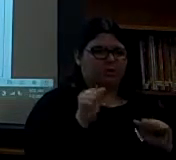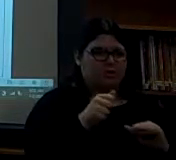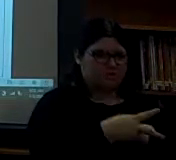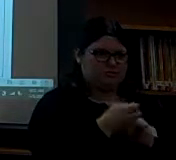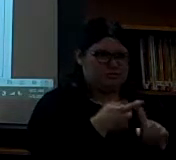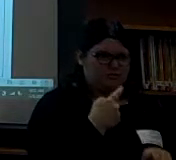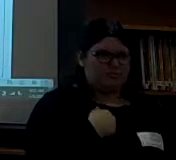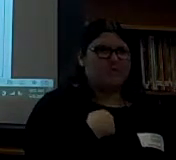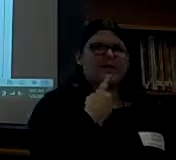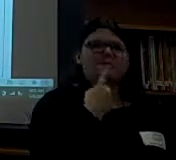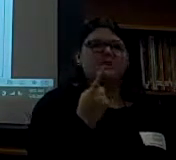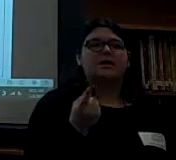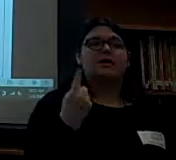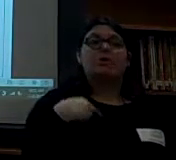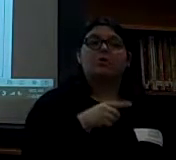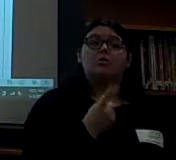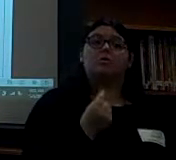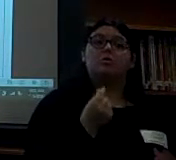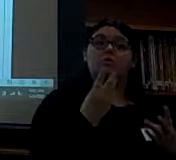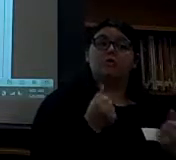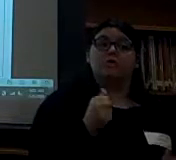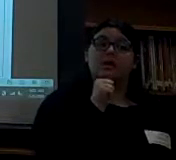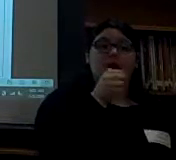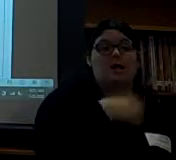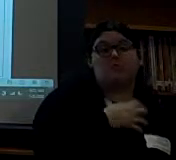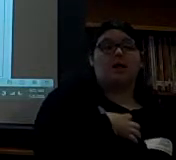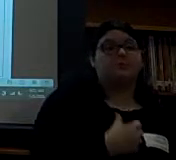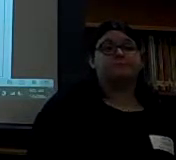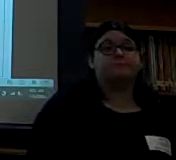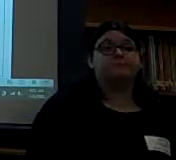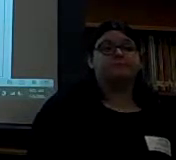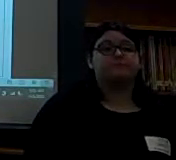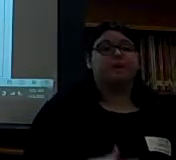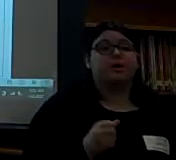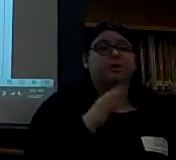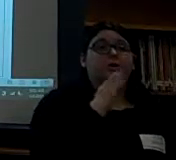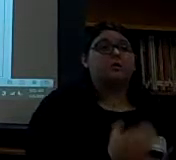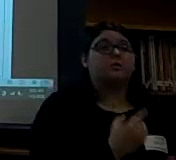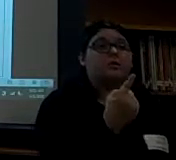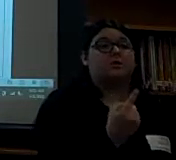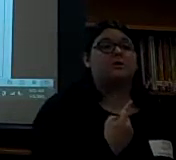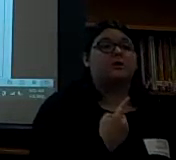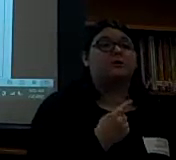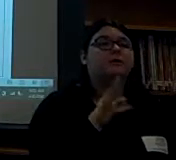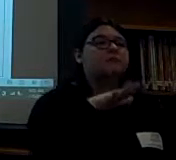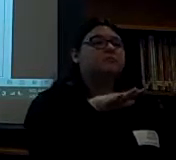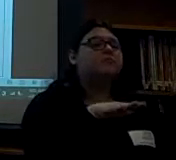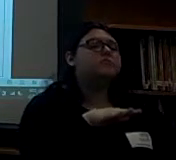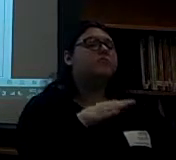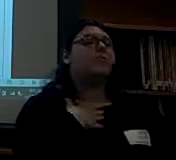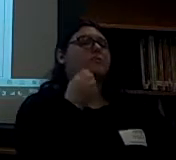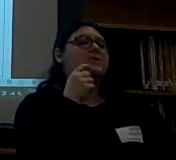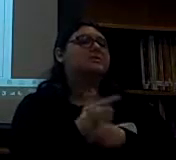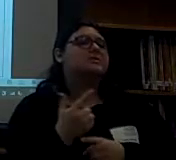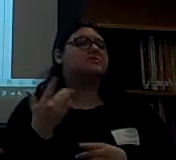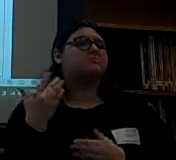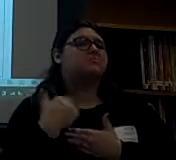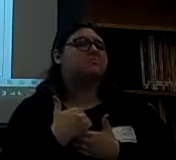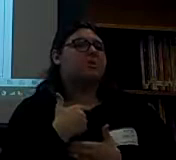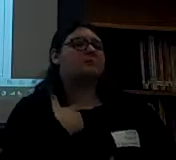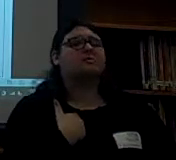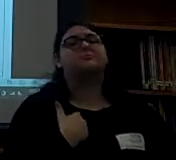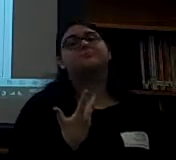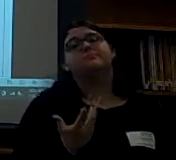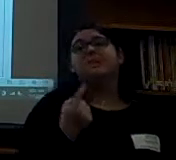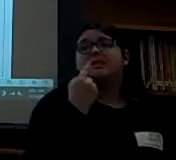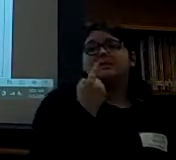perspective. I say to my kids, we do solutions, not complaints. So she comes up to me and she says, you know, Nicole was bothering me. I'll say, oh, that stinks, but you know what?